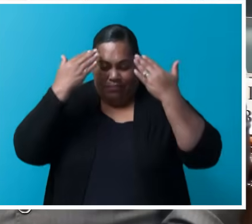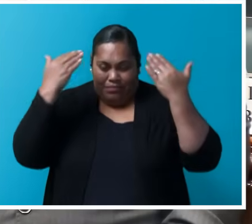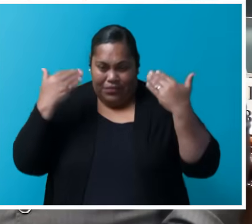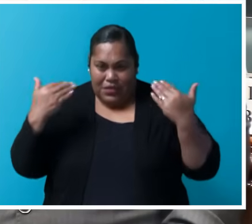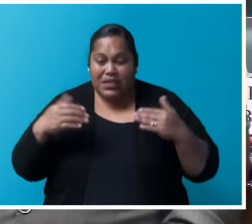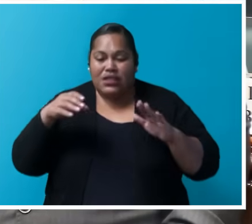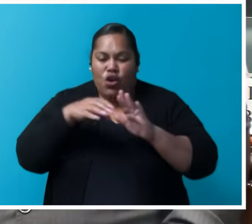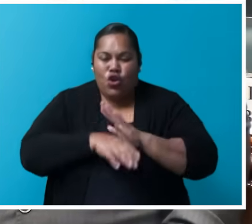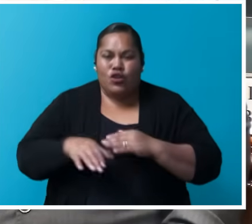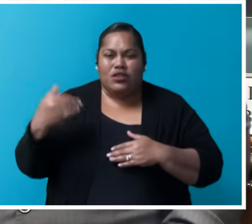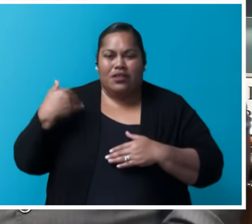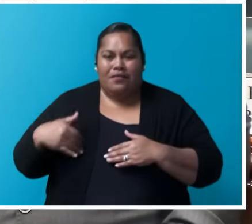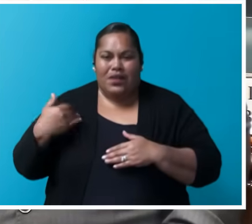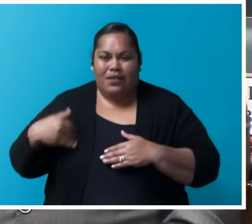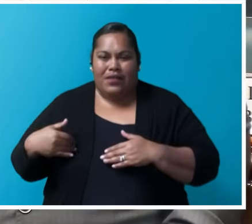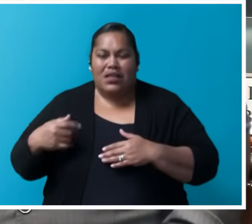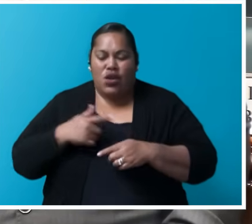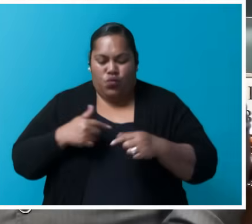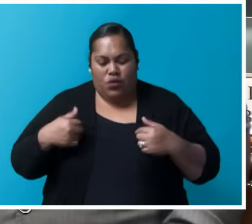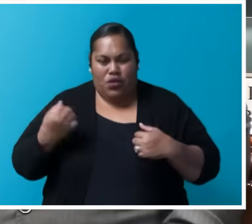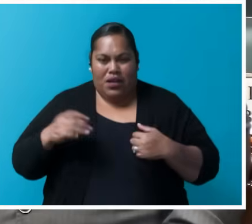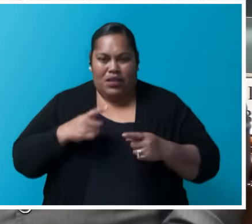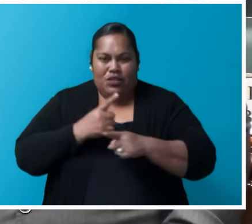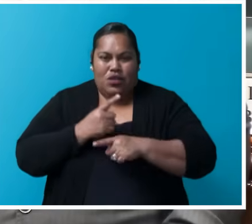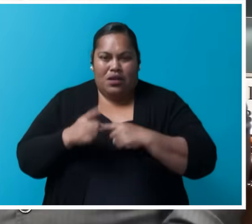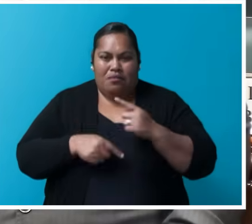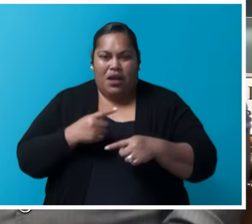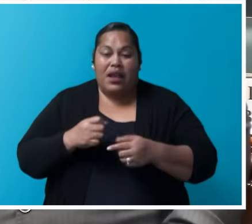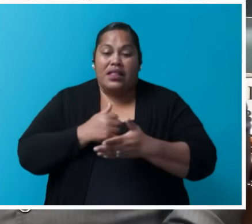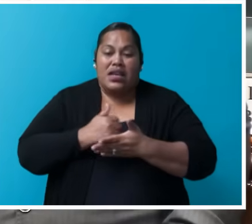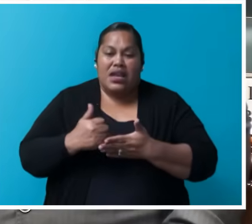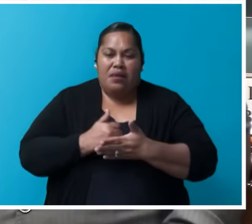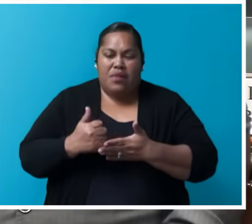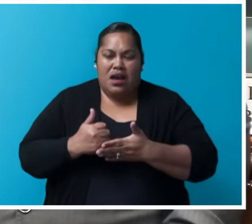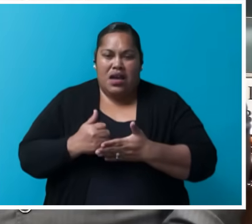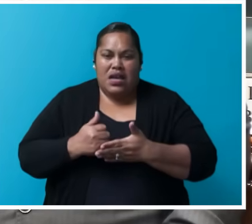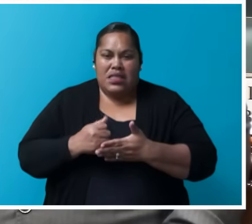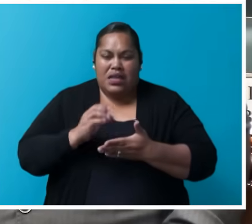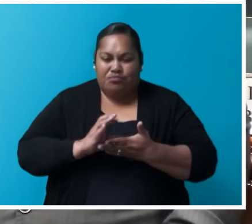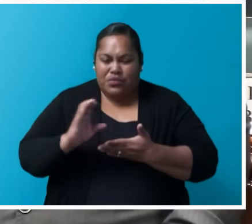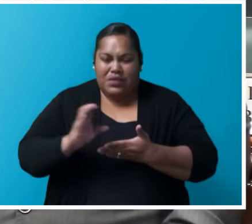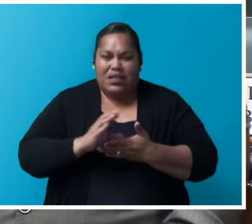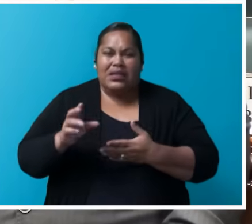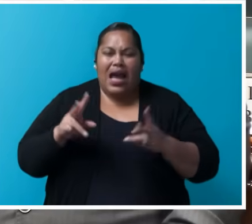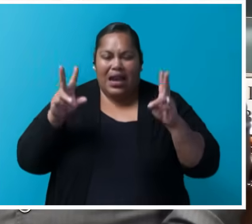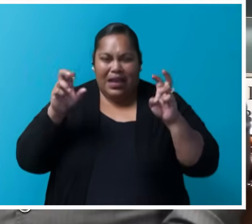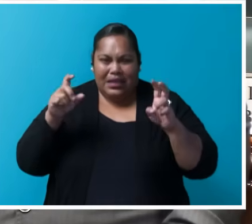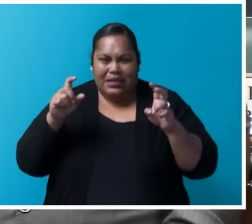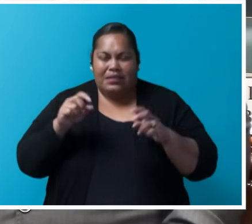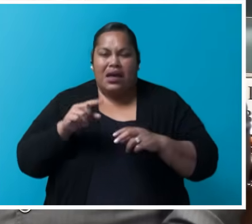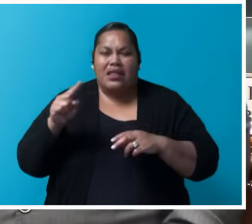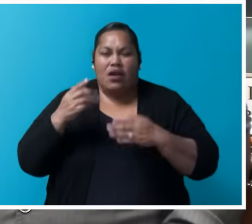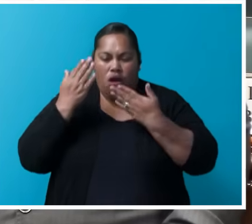living that we have talked about. And the number of provisions that have been highlighted by the